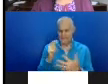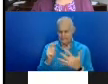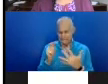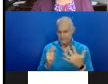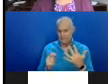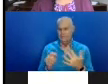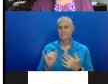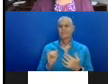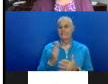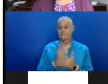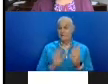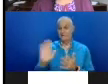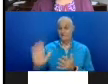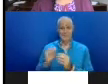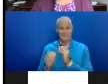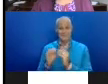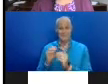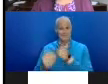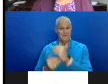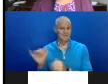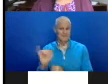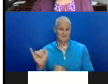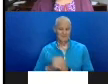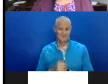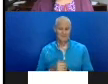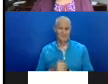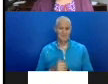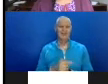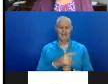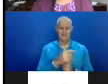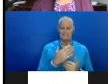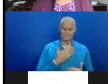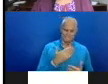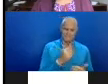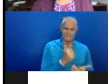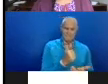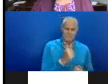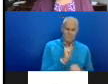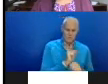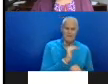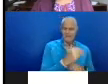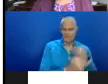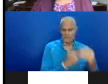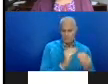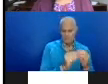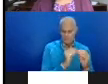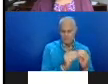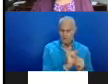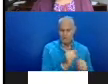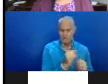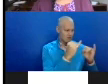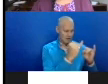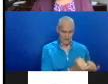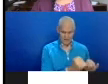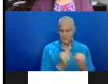for Tia, and him working at that repair, not just individually but also socially.